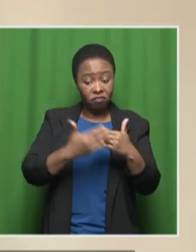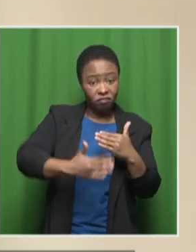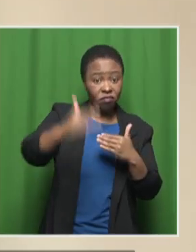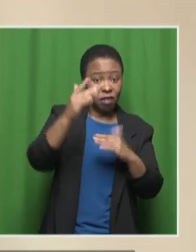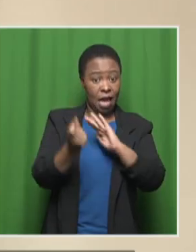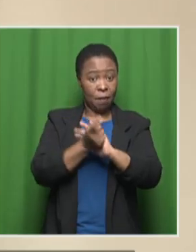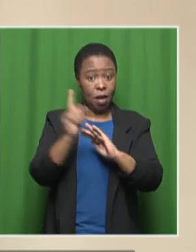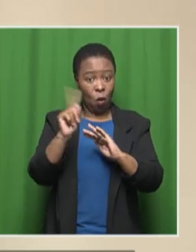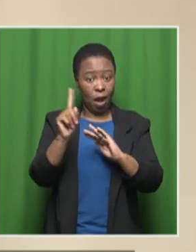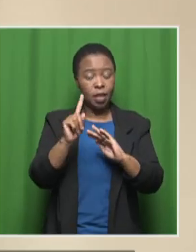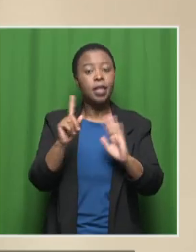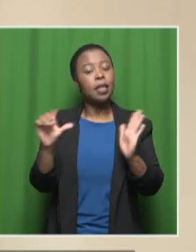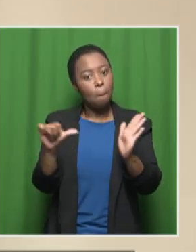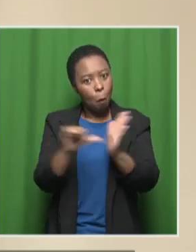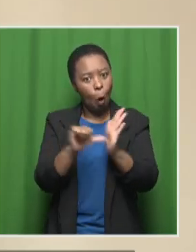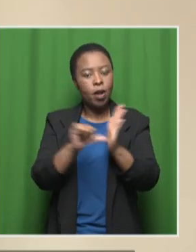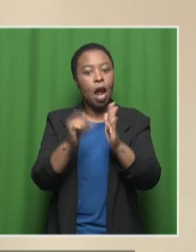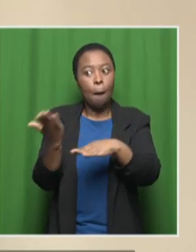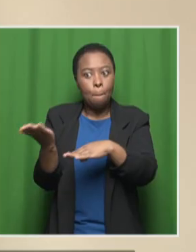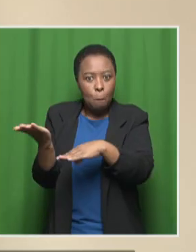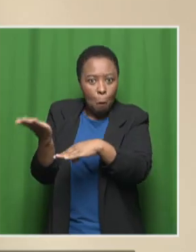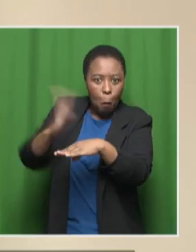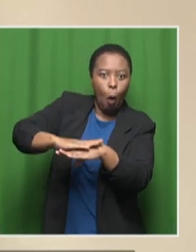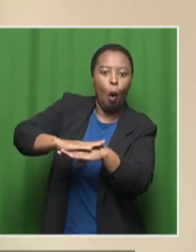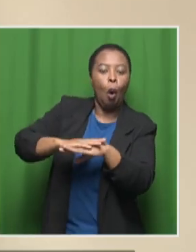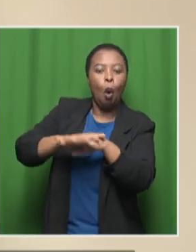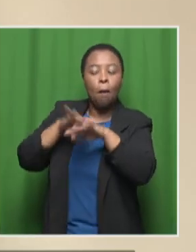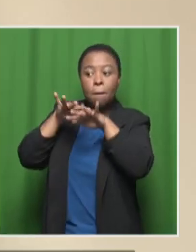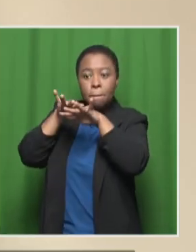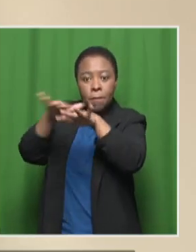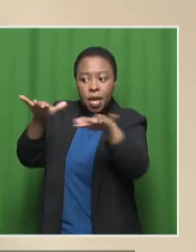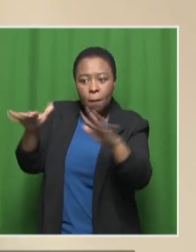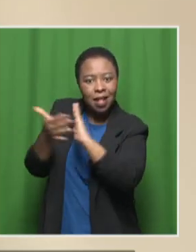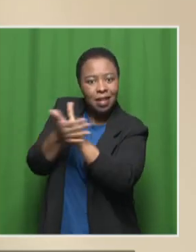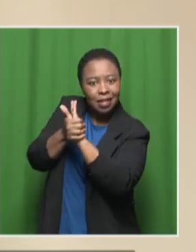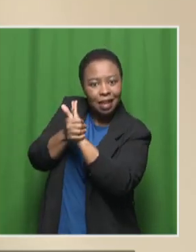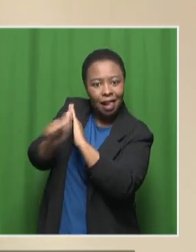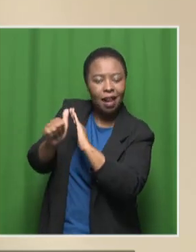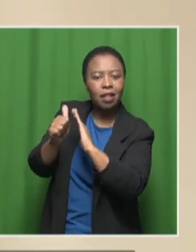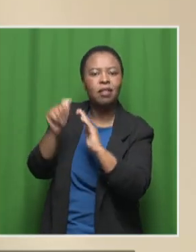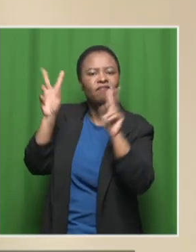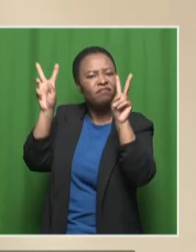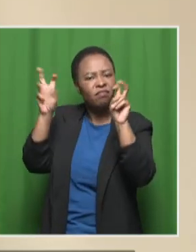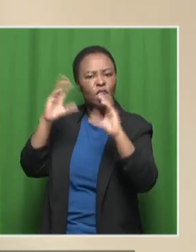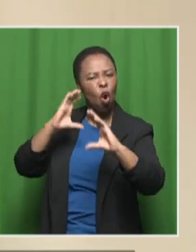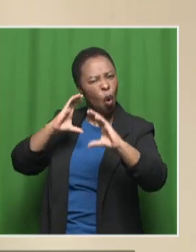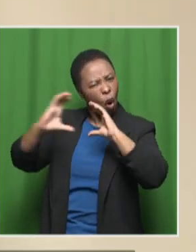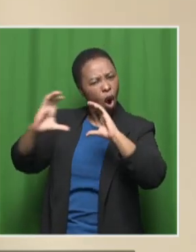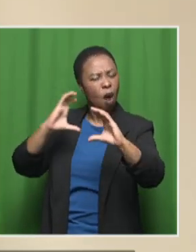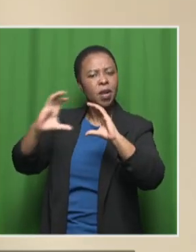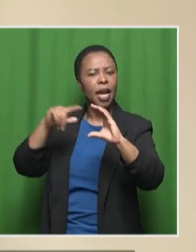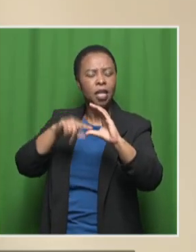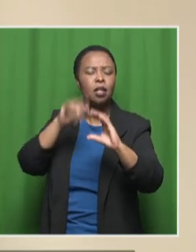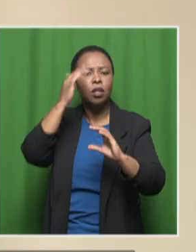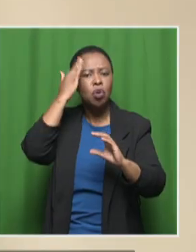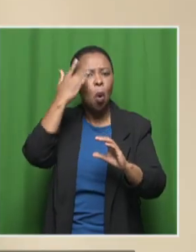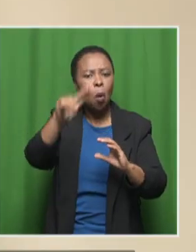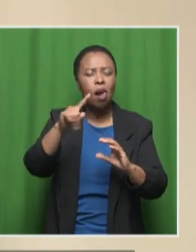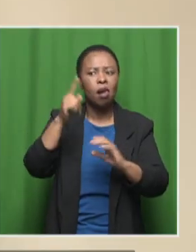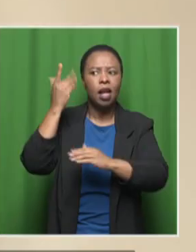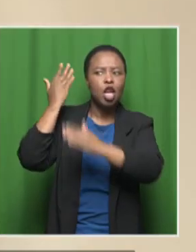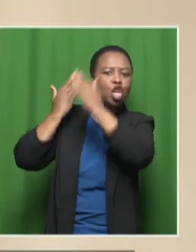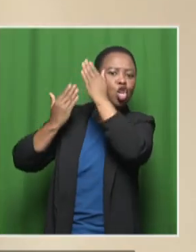more important to double down on those human skills, communication in particular. It's all very well learning history or learning